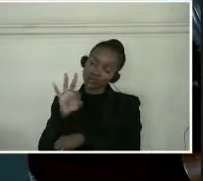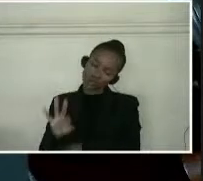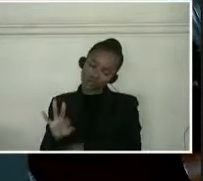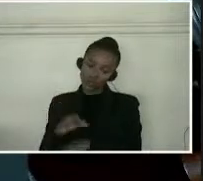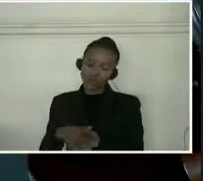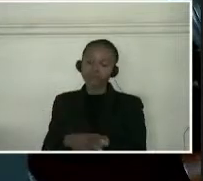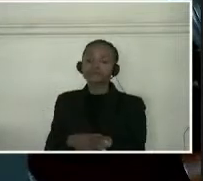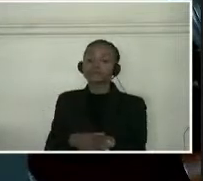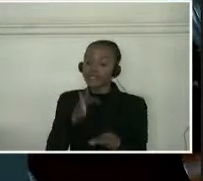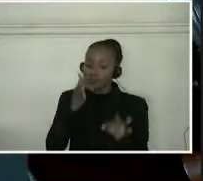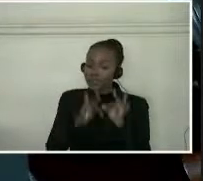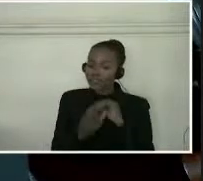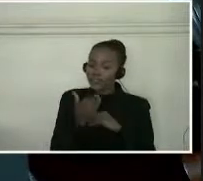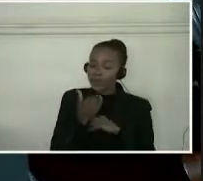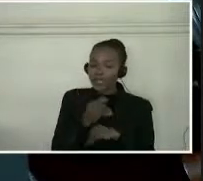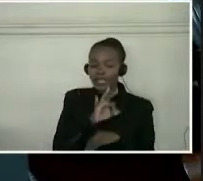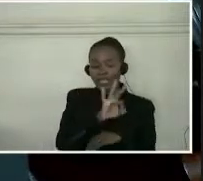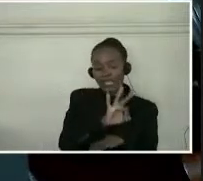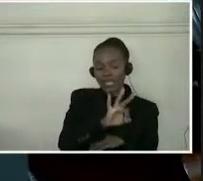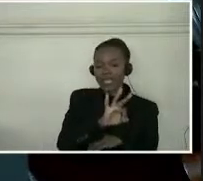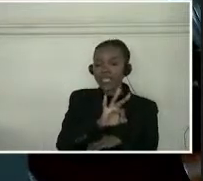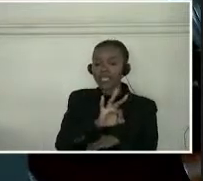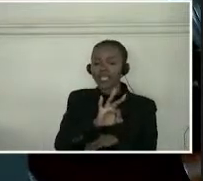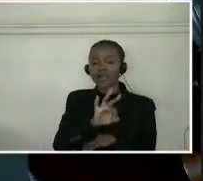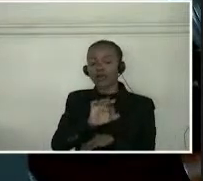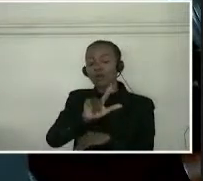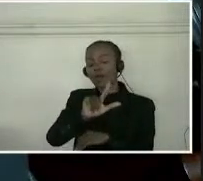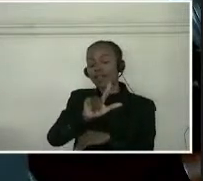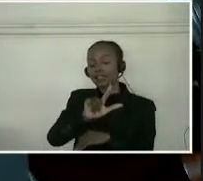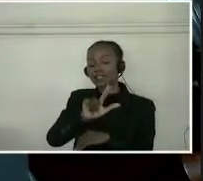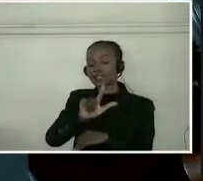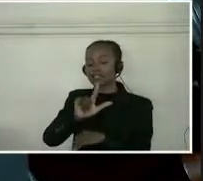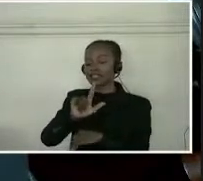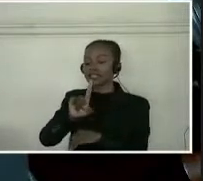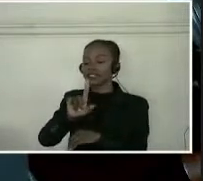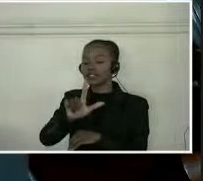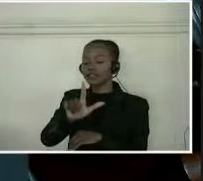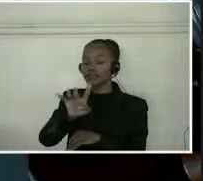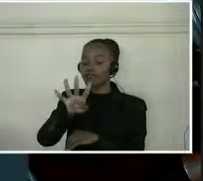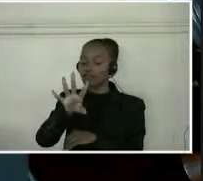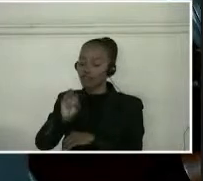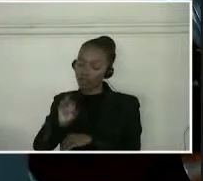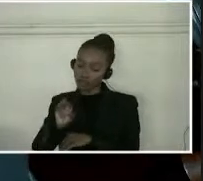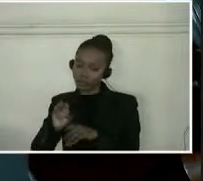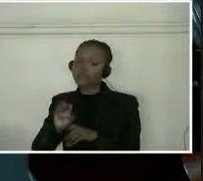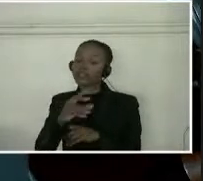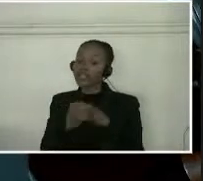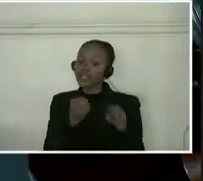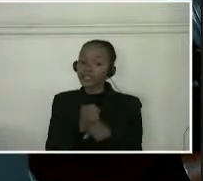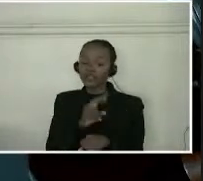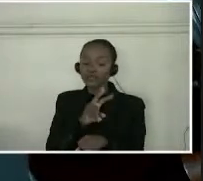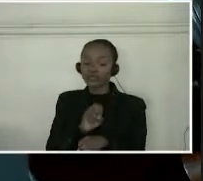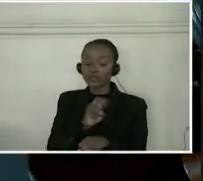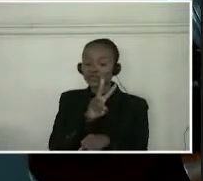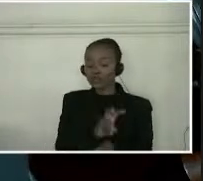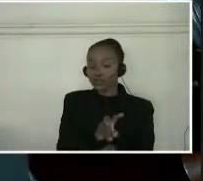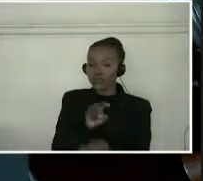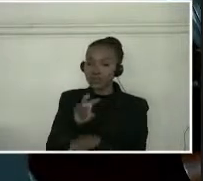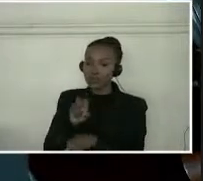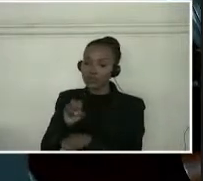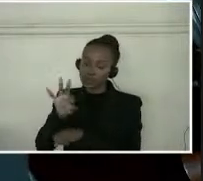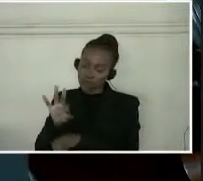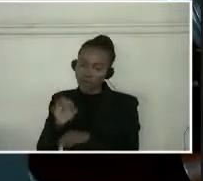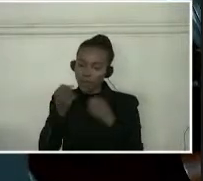174 000 has been allocated in the 2022-2023 budget for the provision of promotion